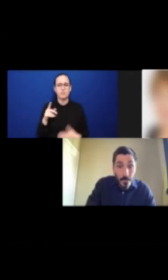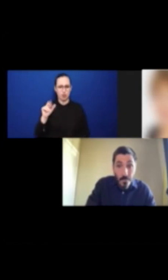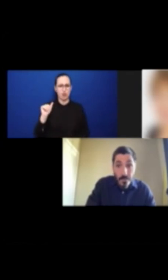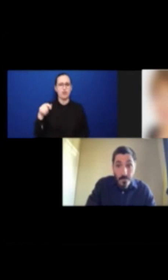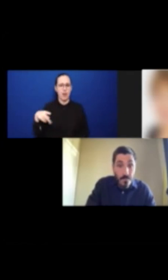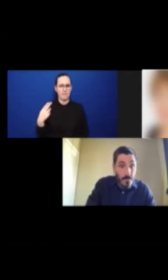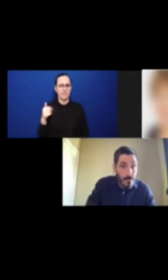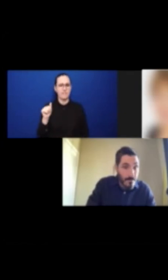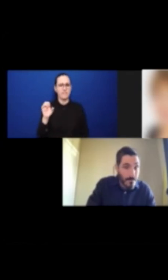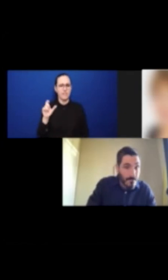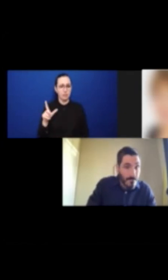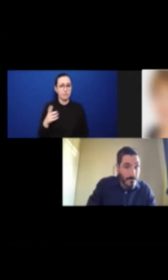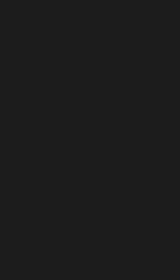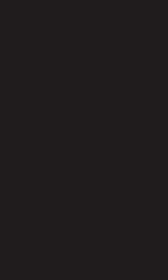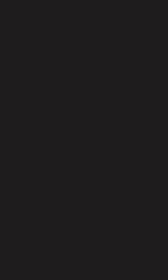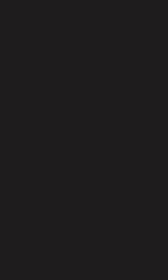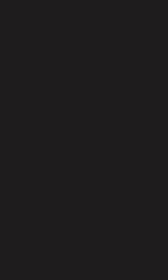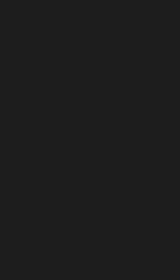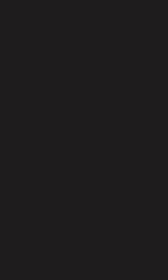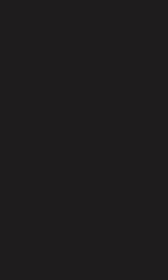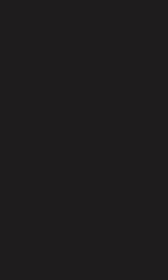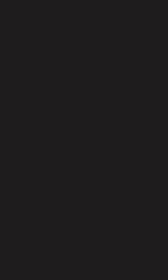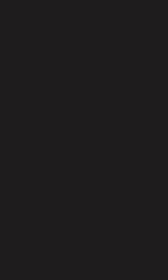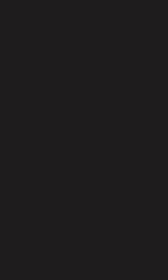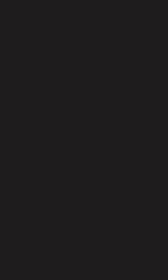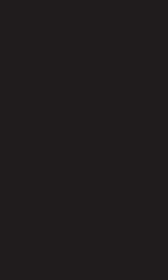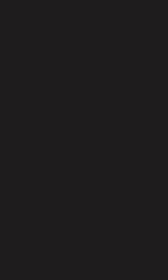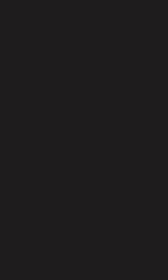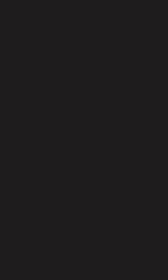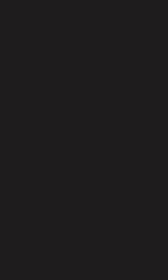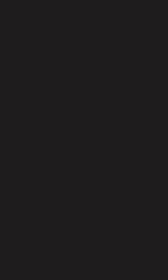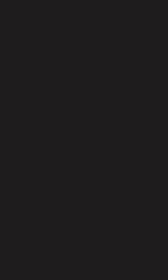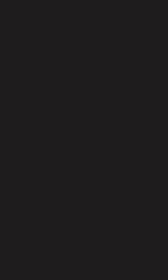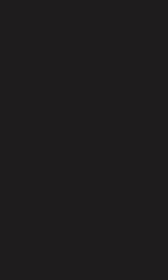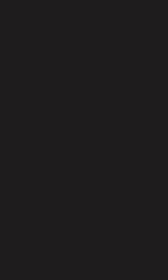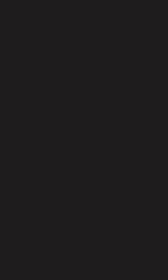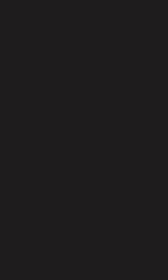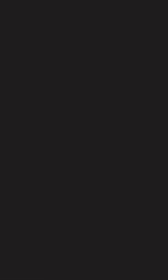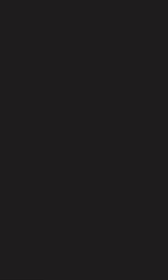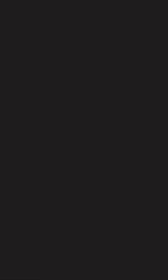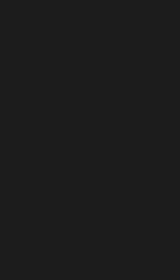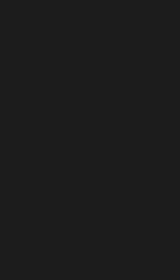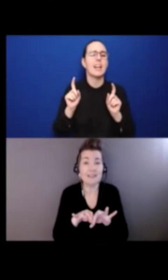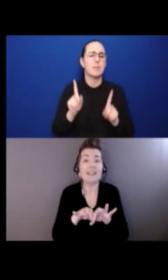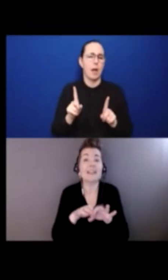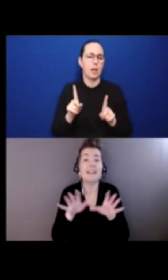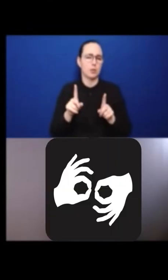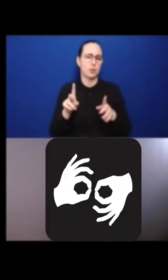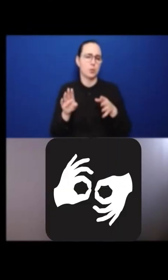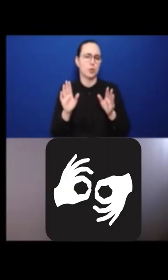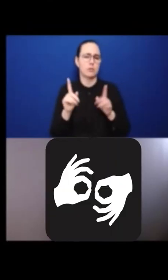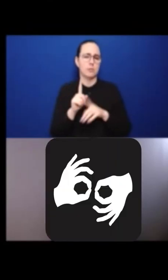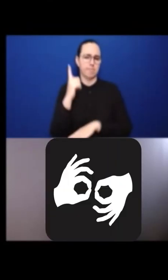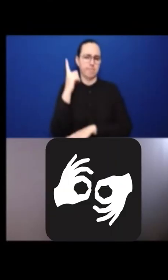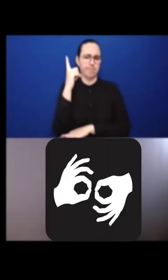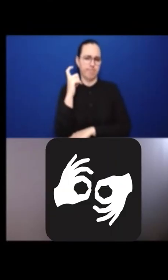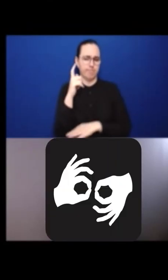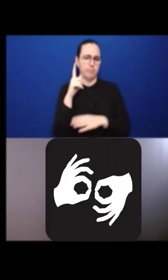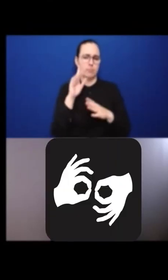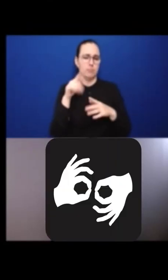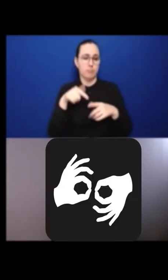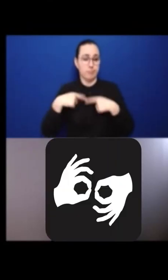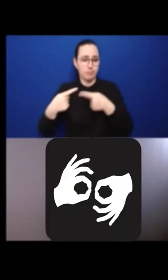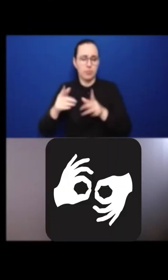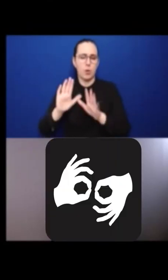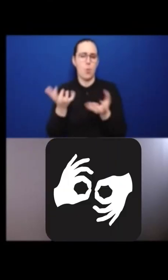So we do have, we do need a, a short break for our interpreters. And so we'll make